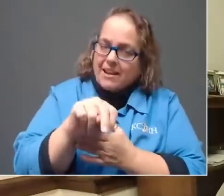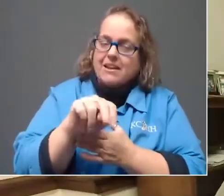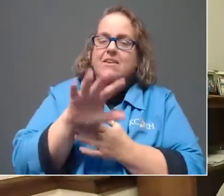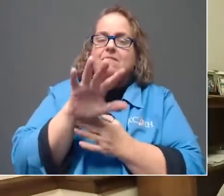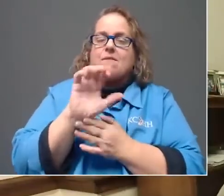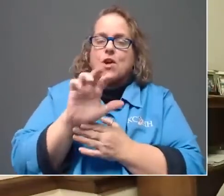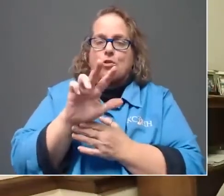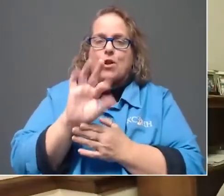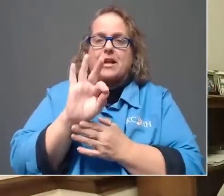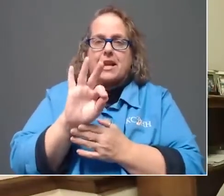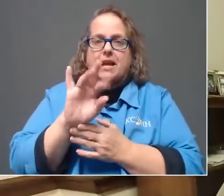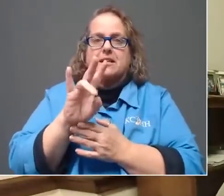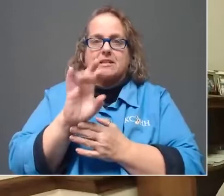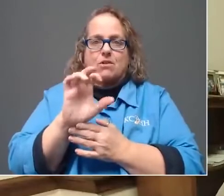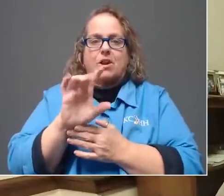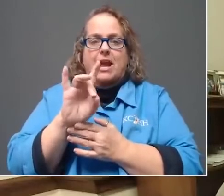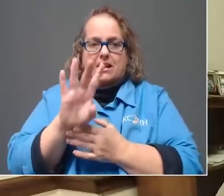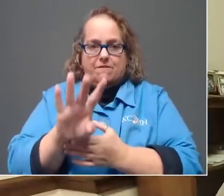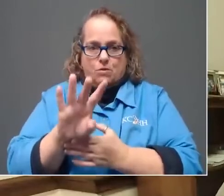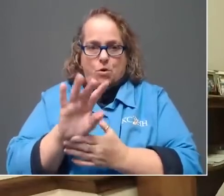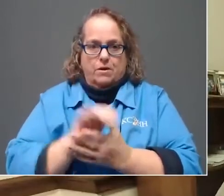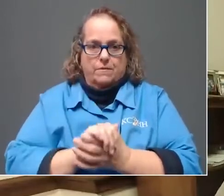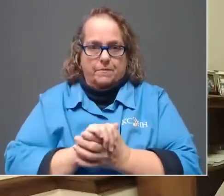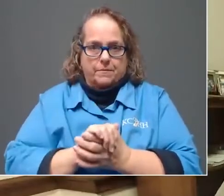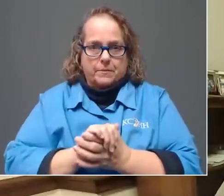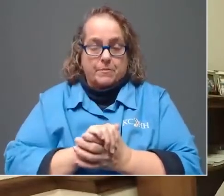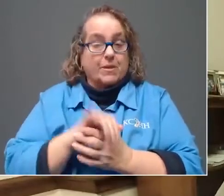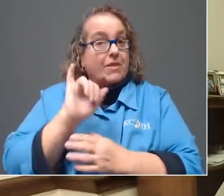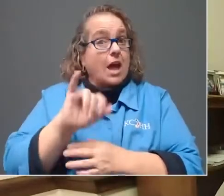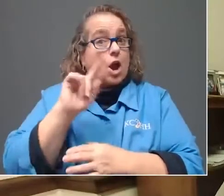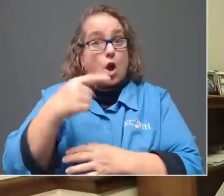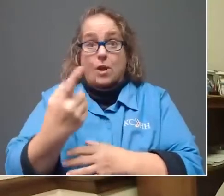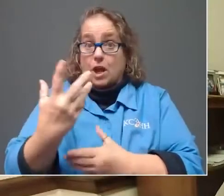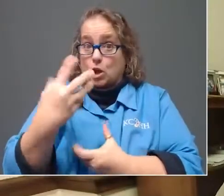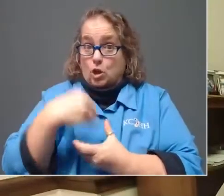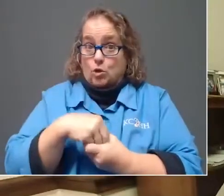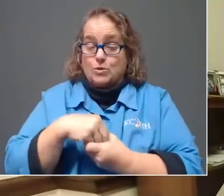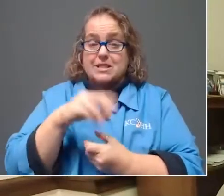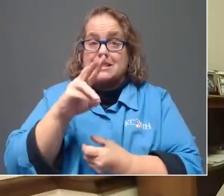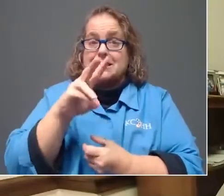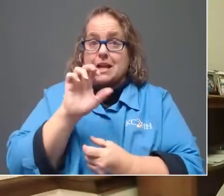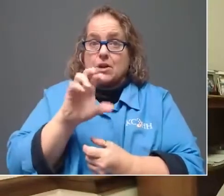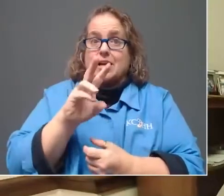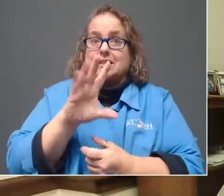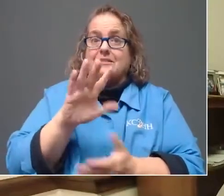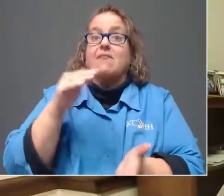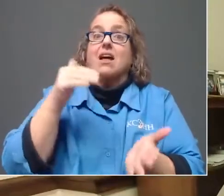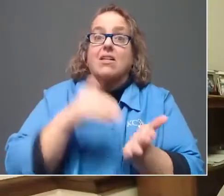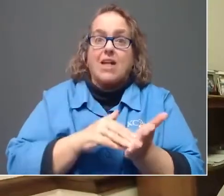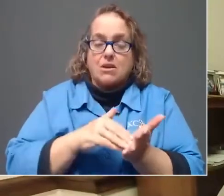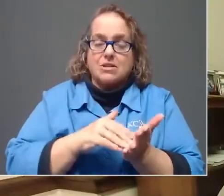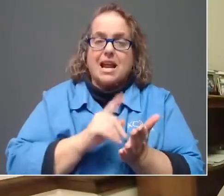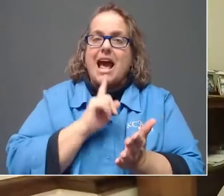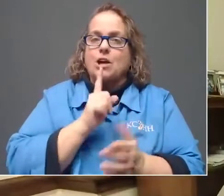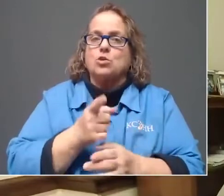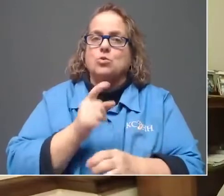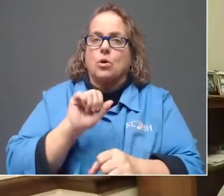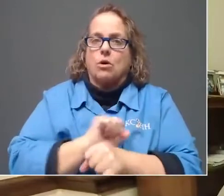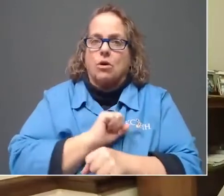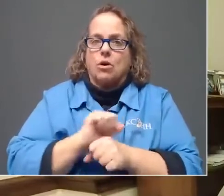1,539,784. Now that only includes about 665,000 actual different